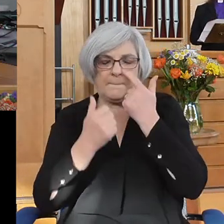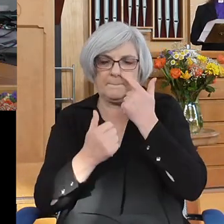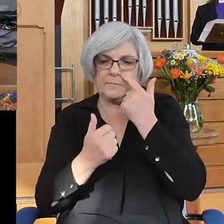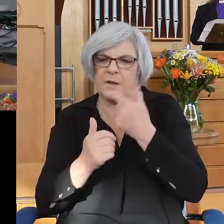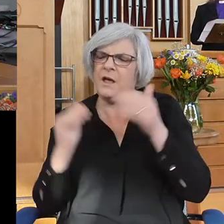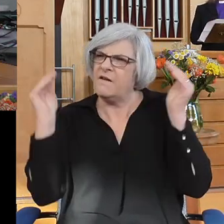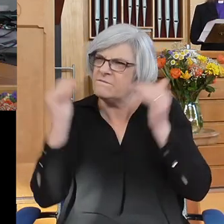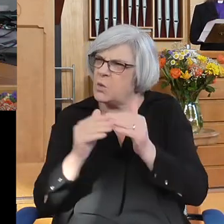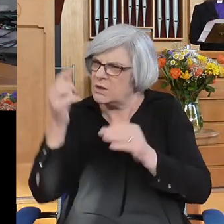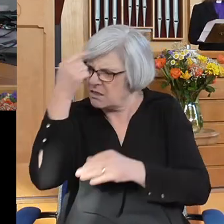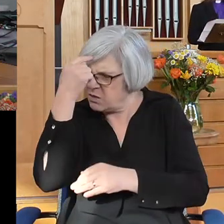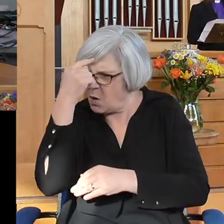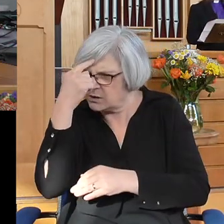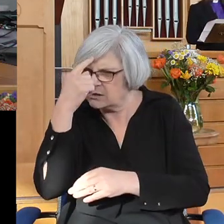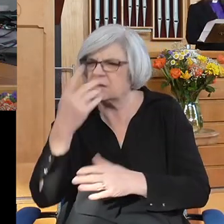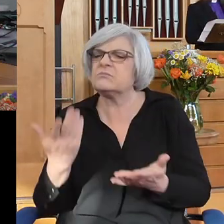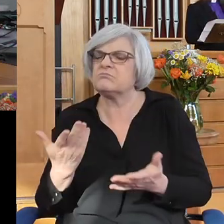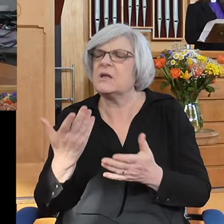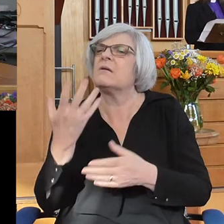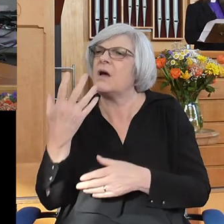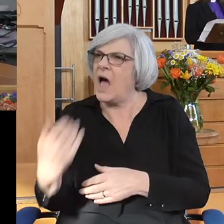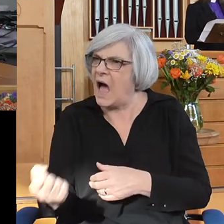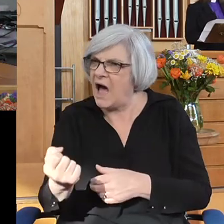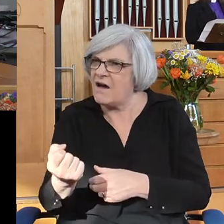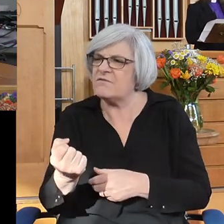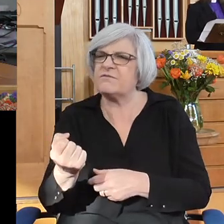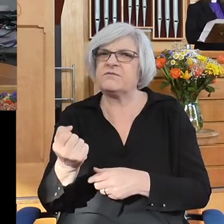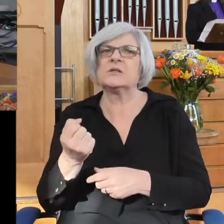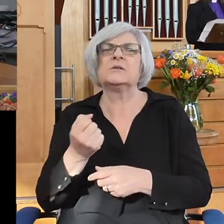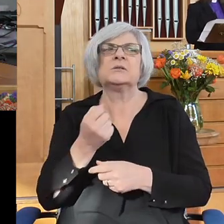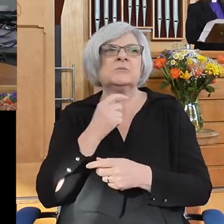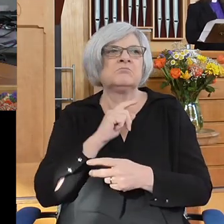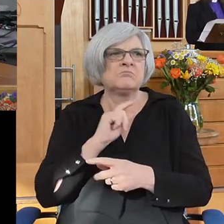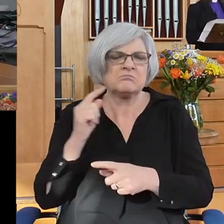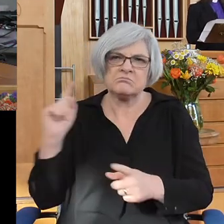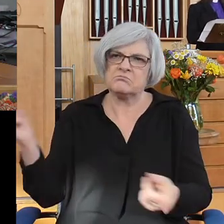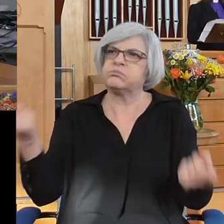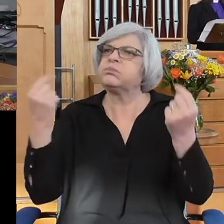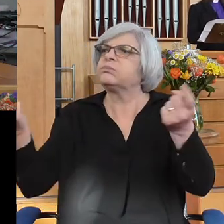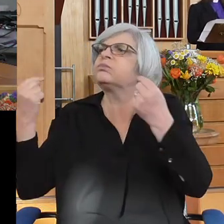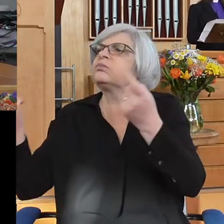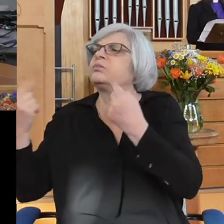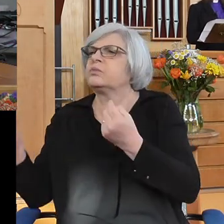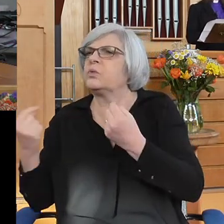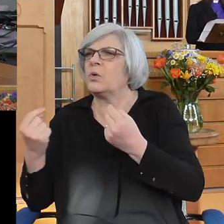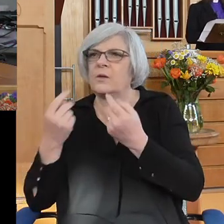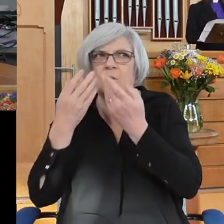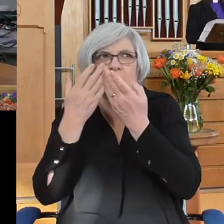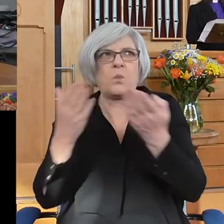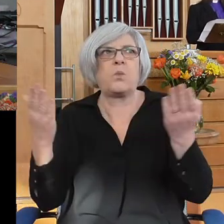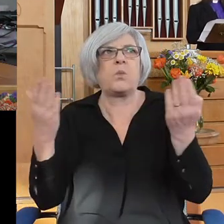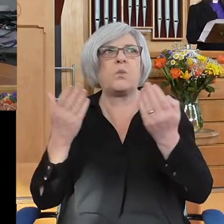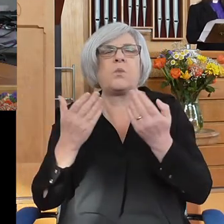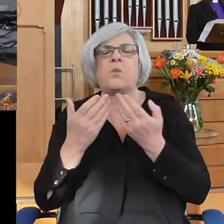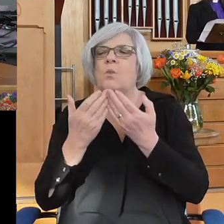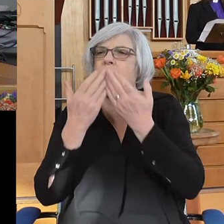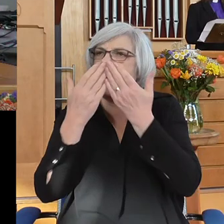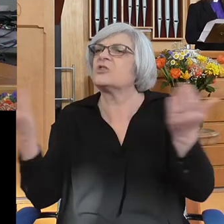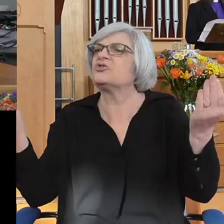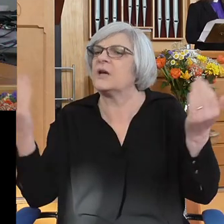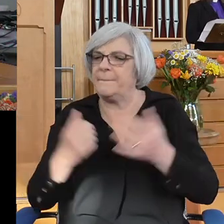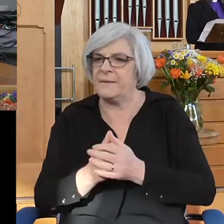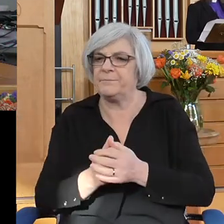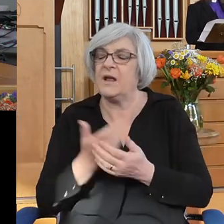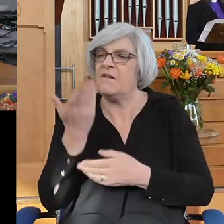our thoughts on our worship this morning, we have our call to worship, and I'm hoping the words are going to come up on the screen. Thank you very much, Lewis. They're